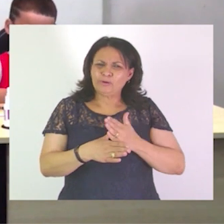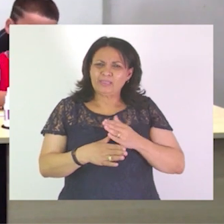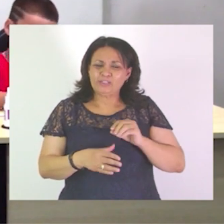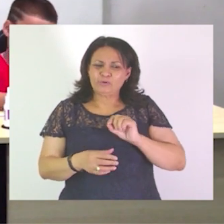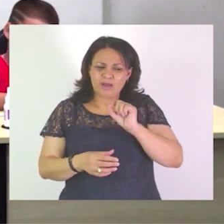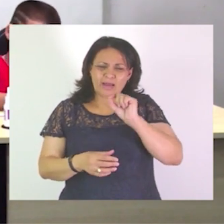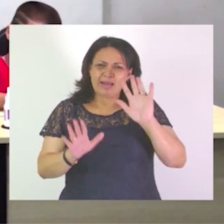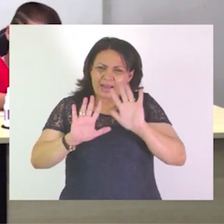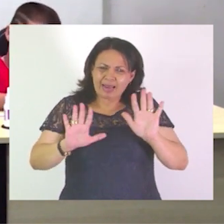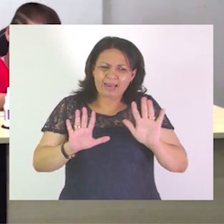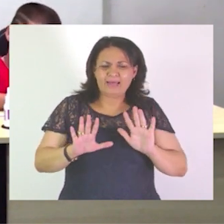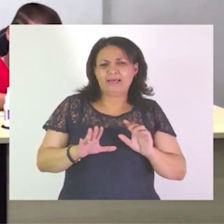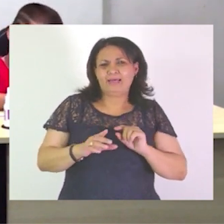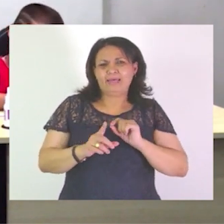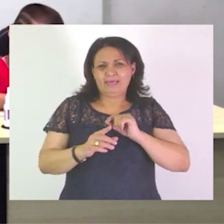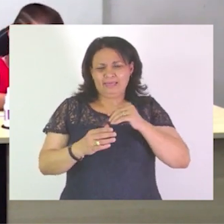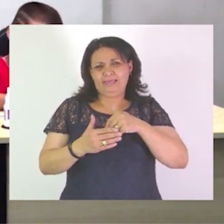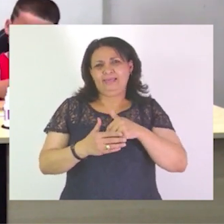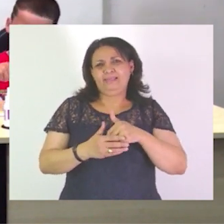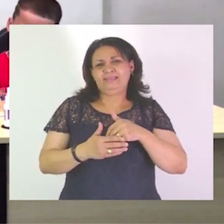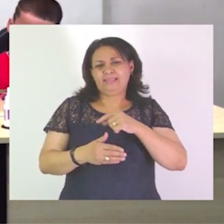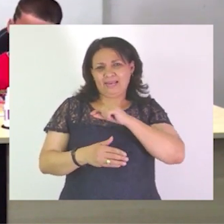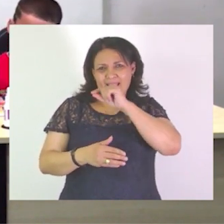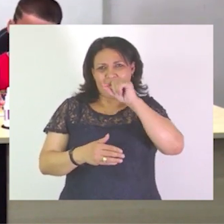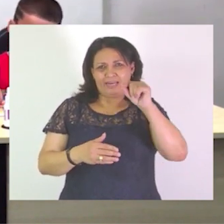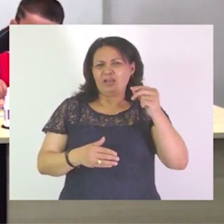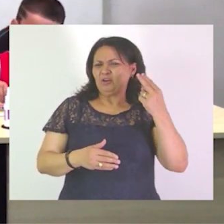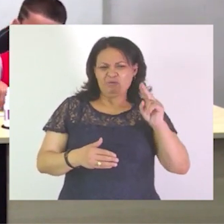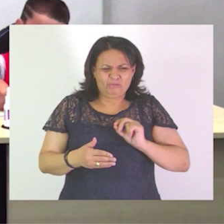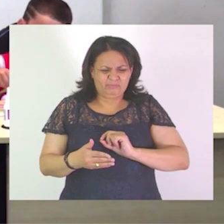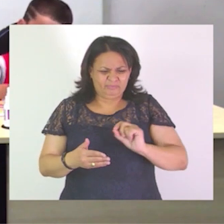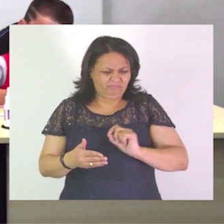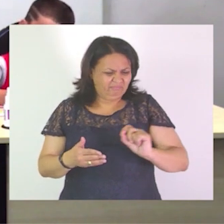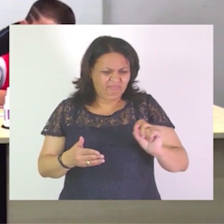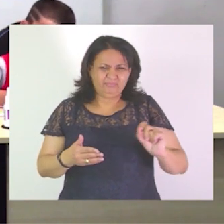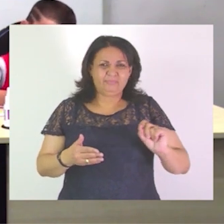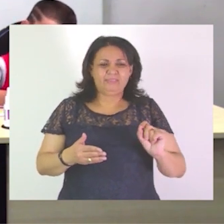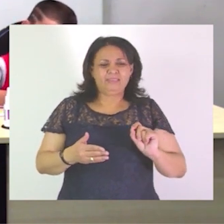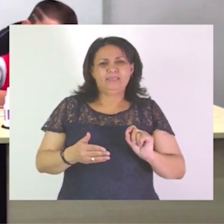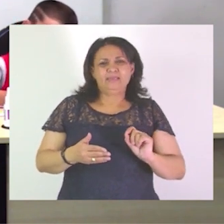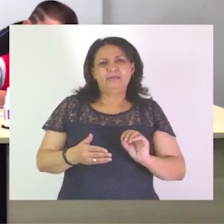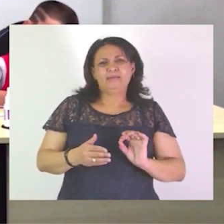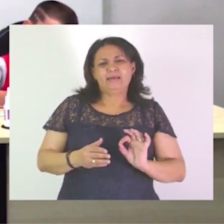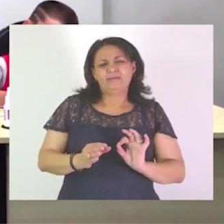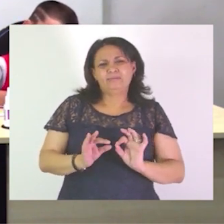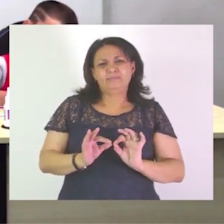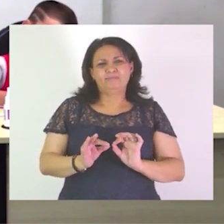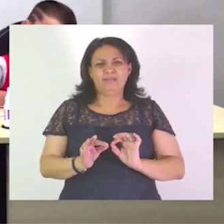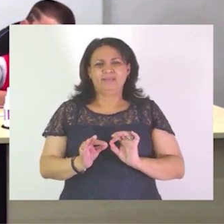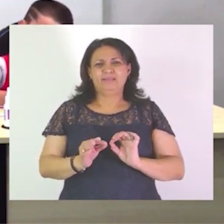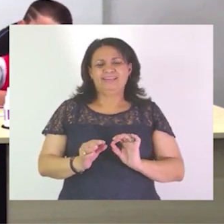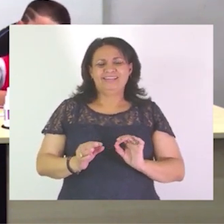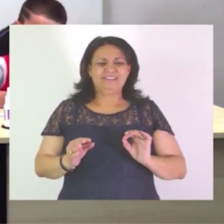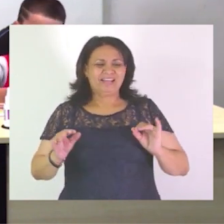the lines. Don't forget to color in one direction and to be having